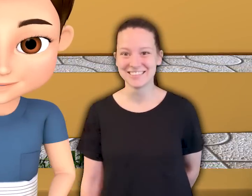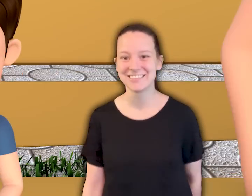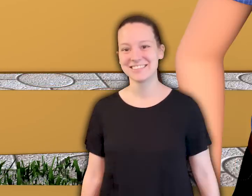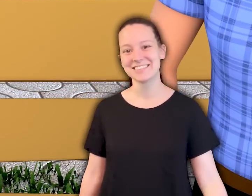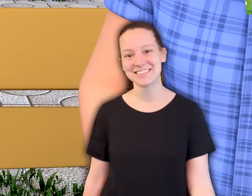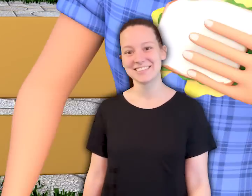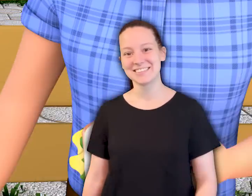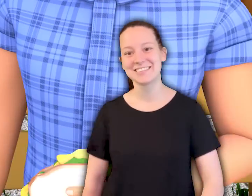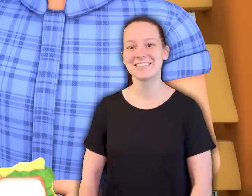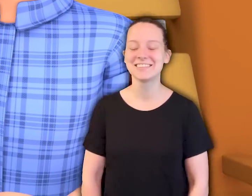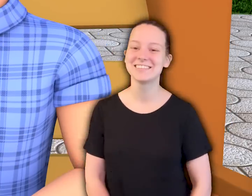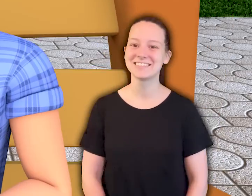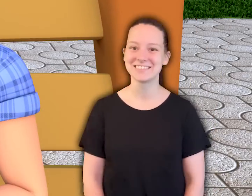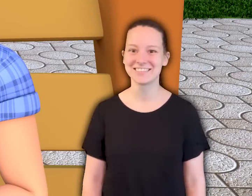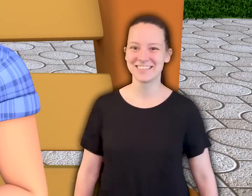yeah